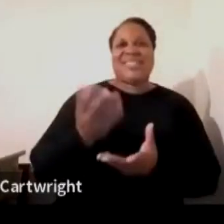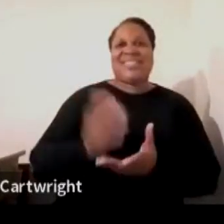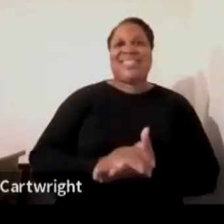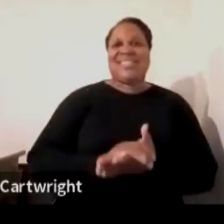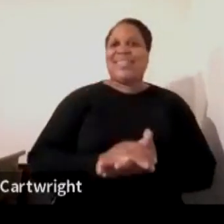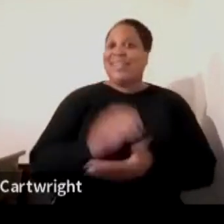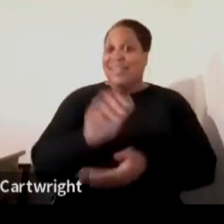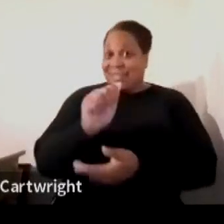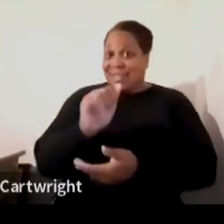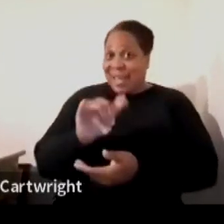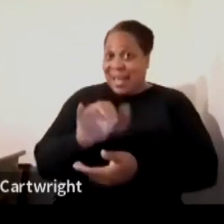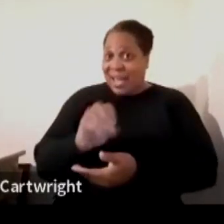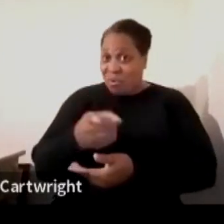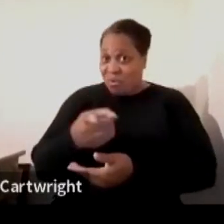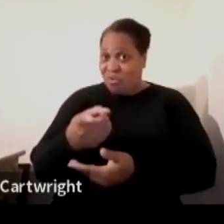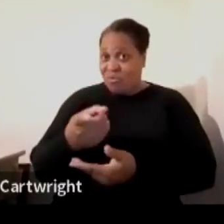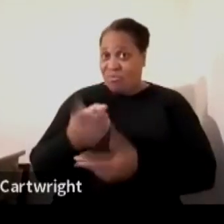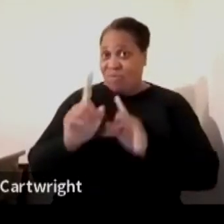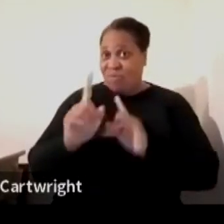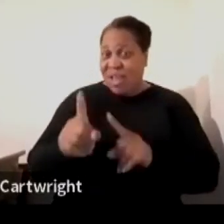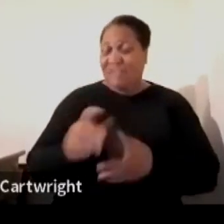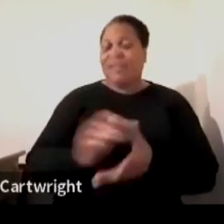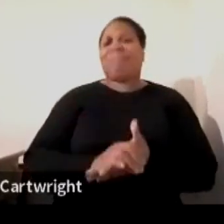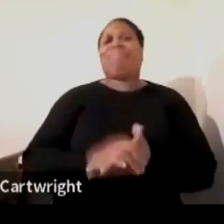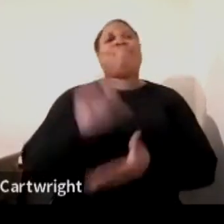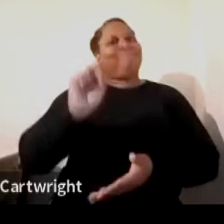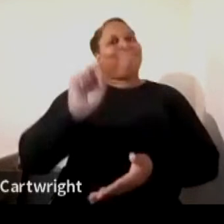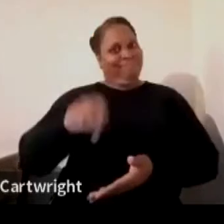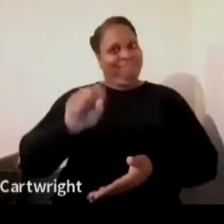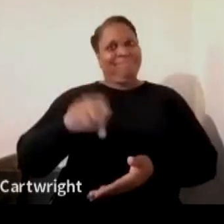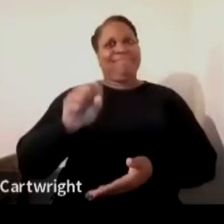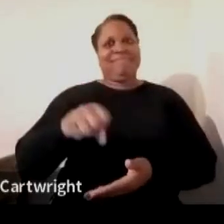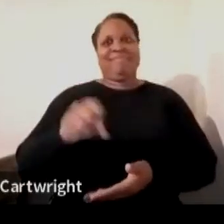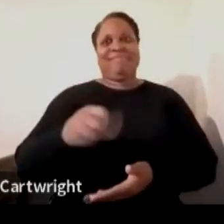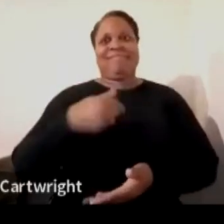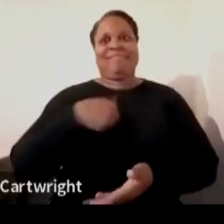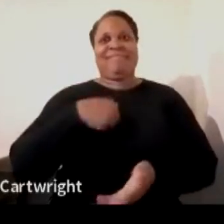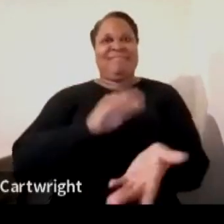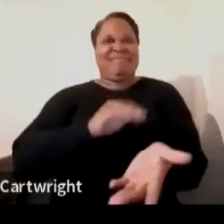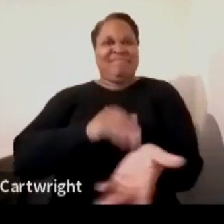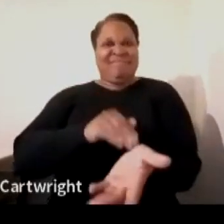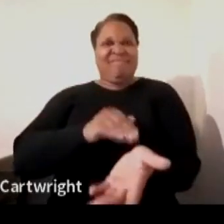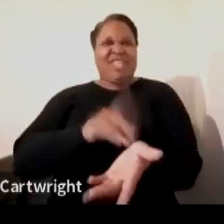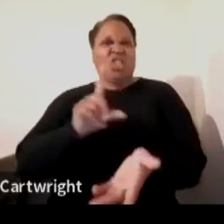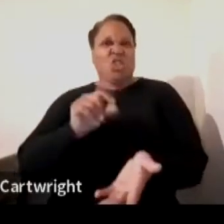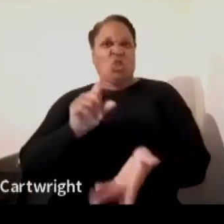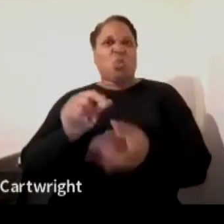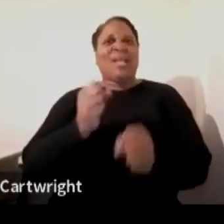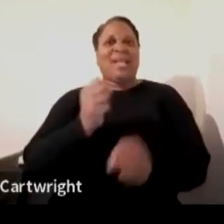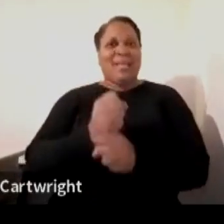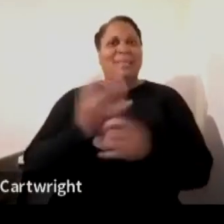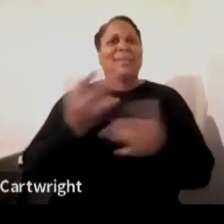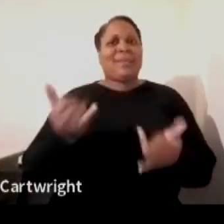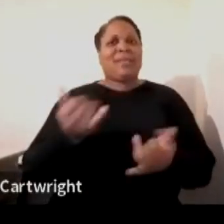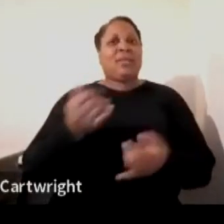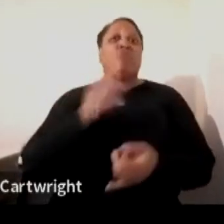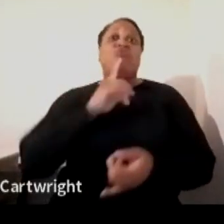it first? Yeah, absolutely. I've been a doctor for 20 years, and as a 21 years